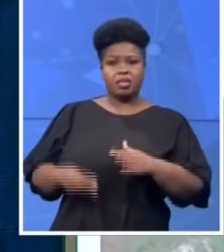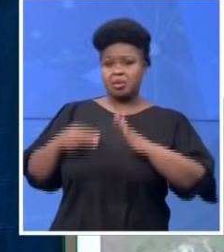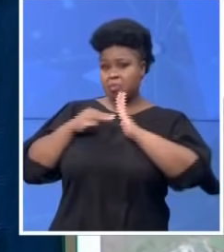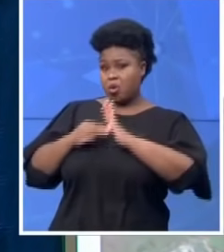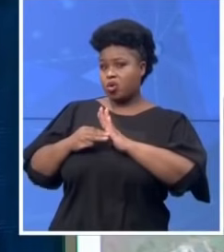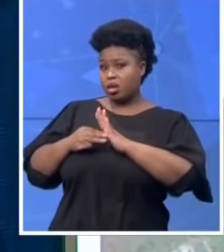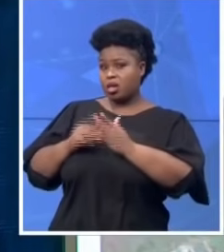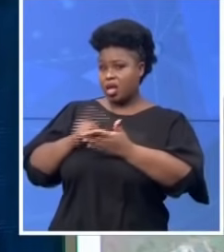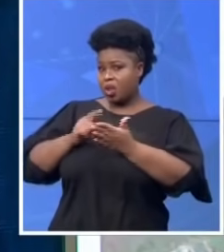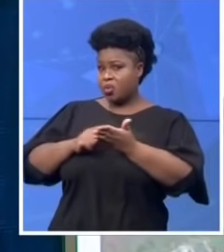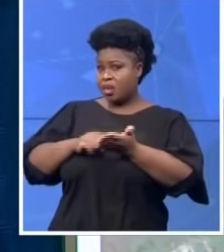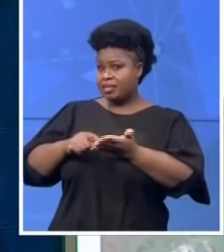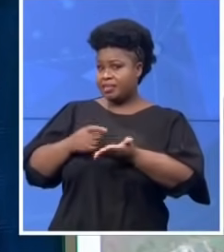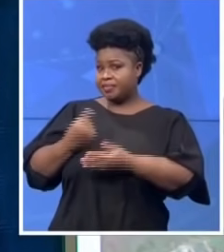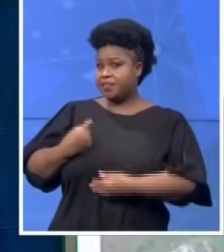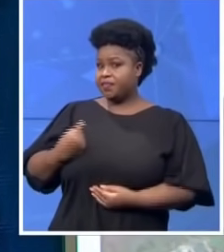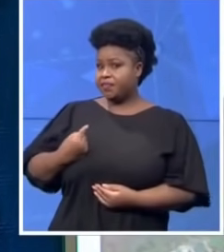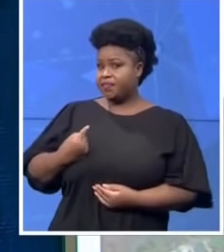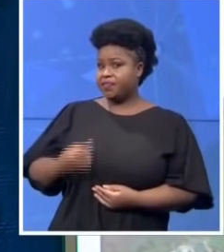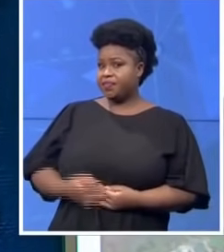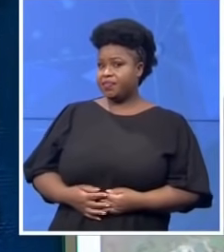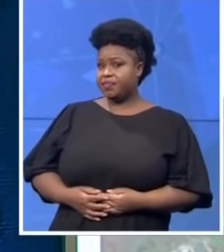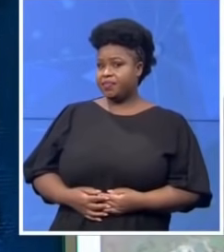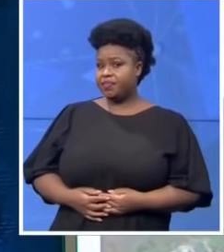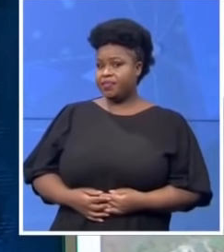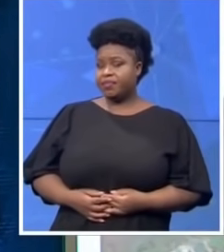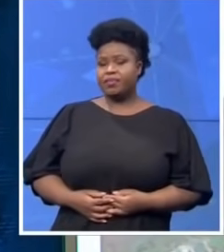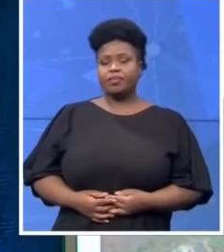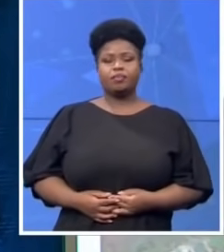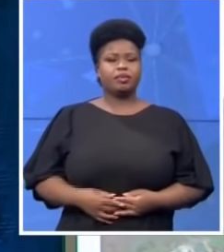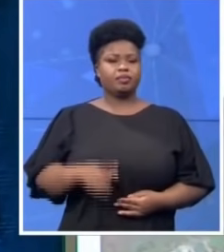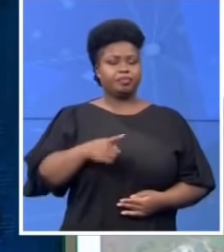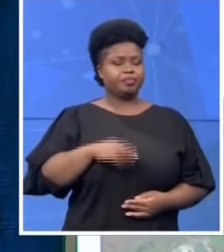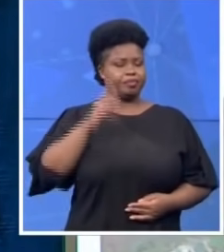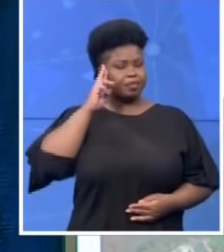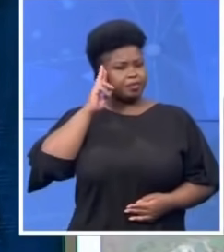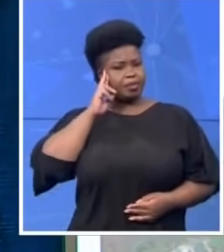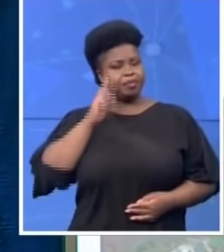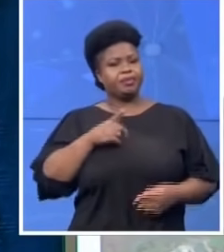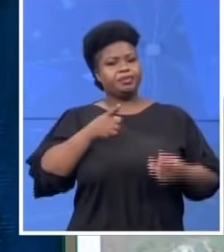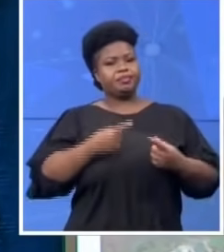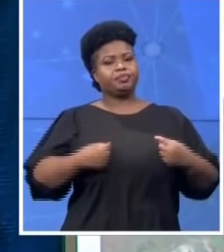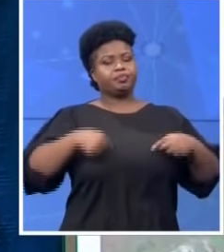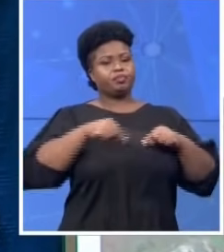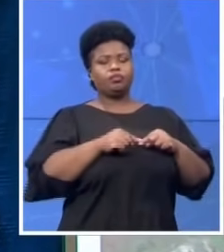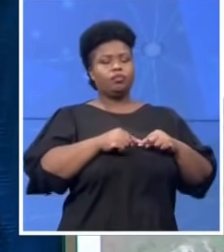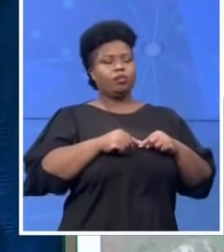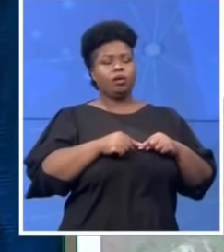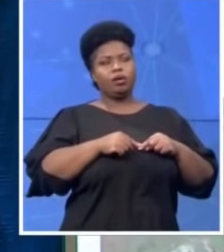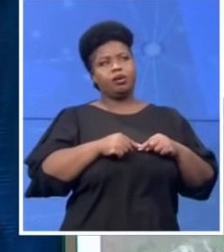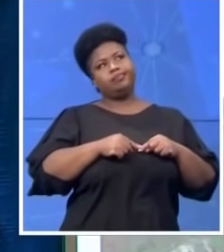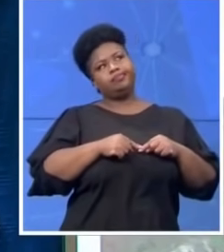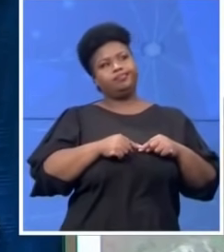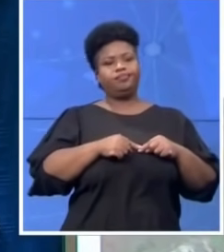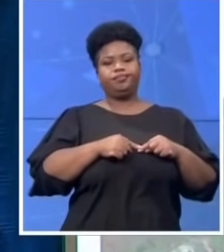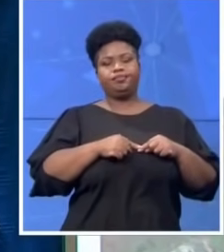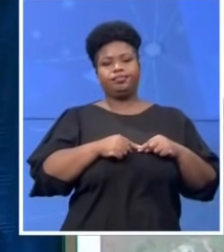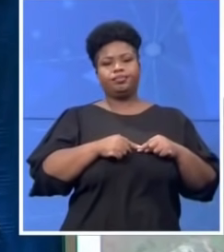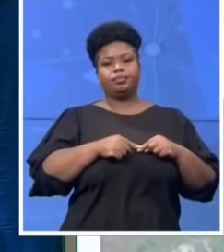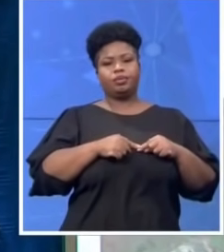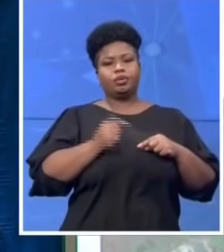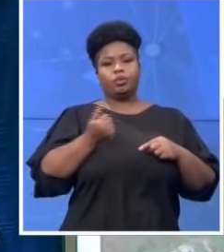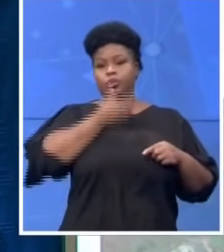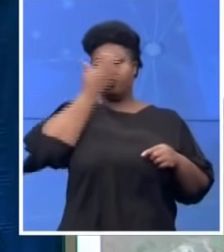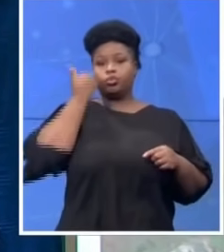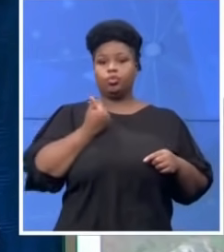So remember that nobody is supposed to know who voted